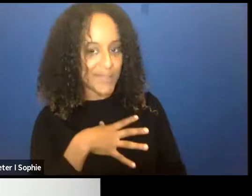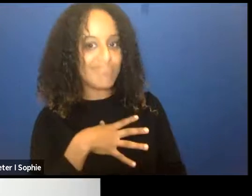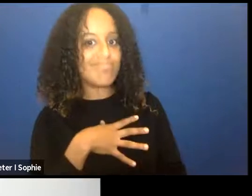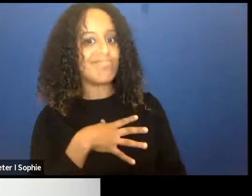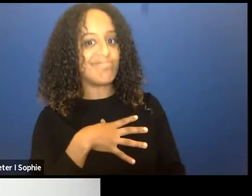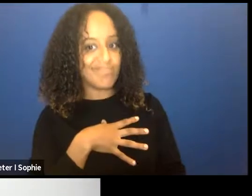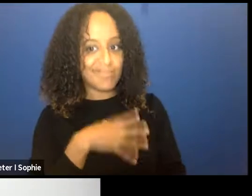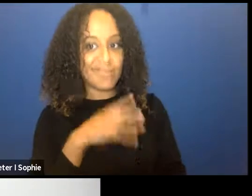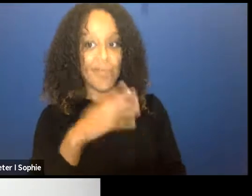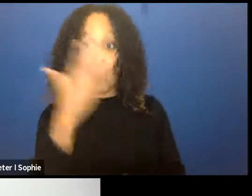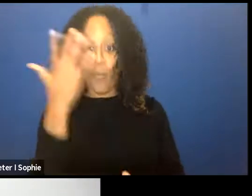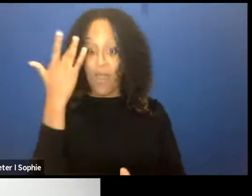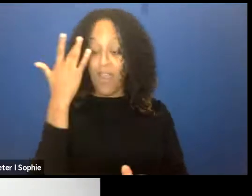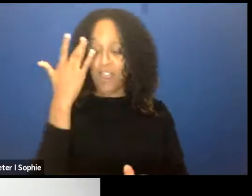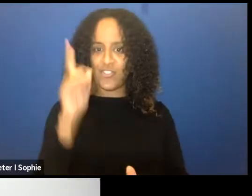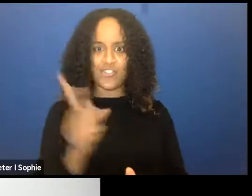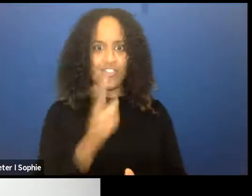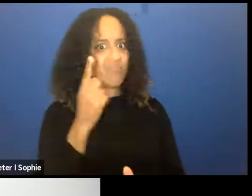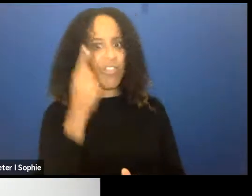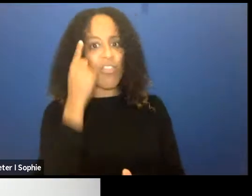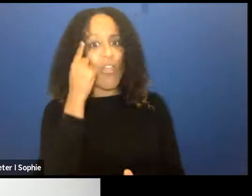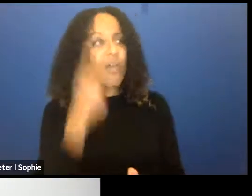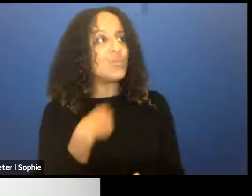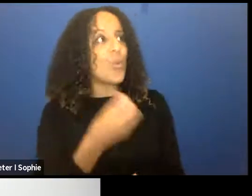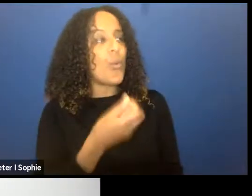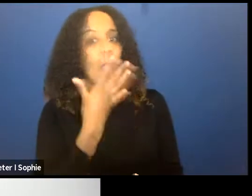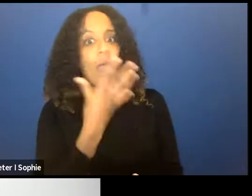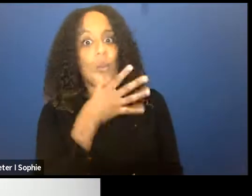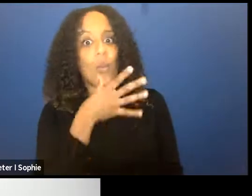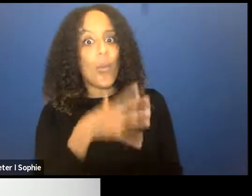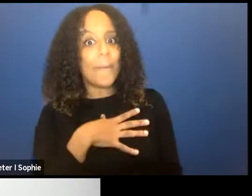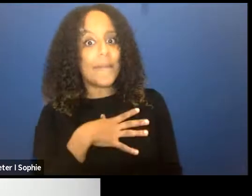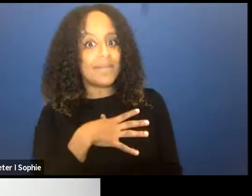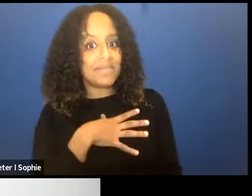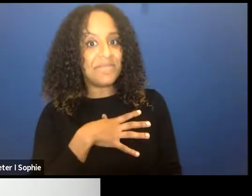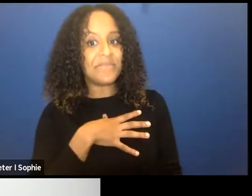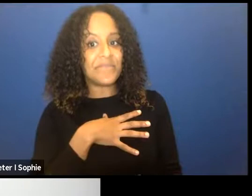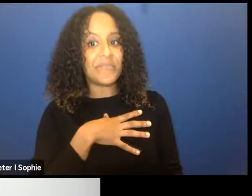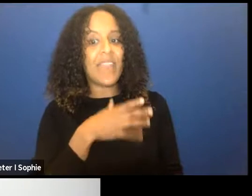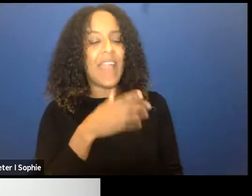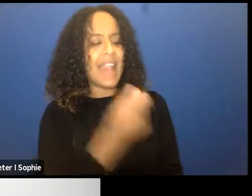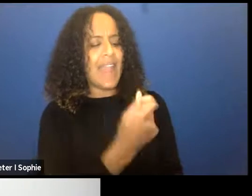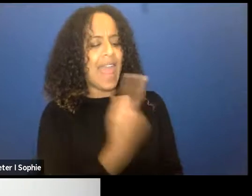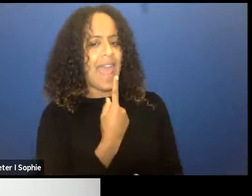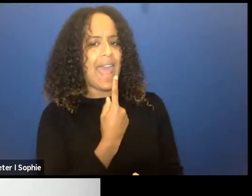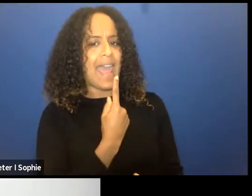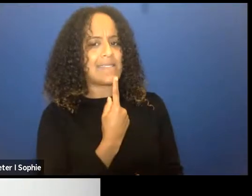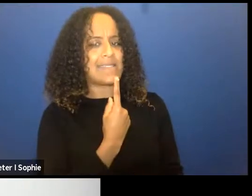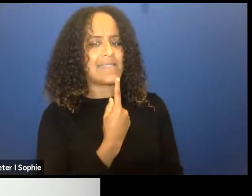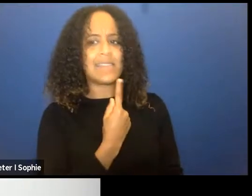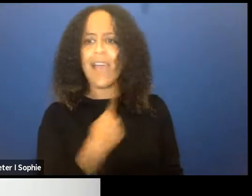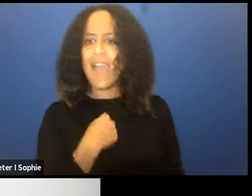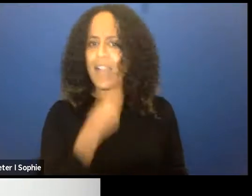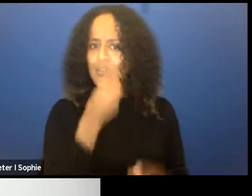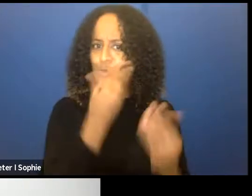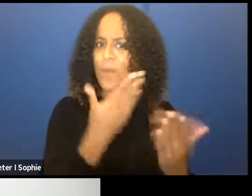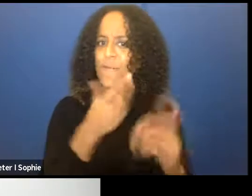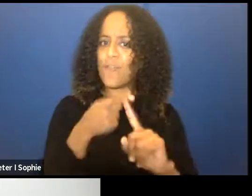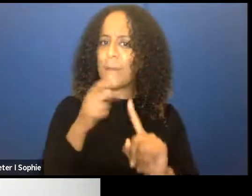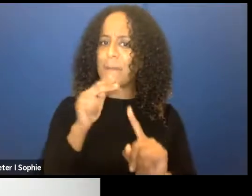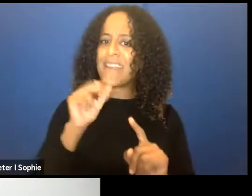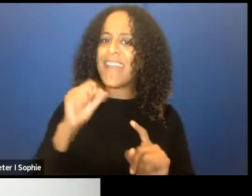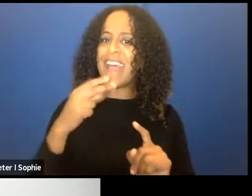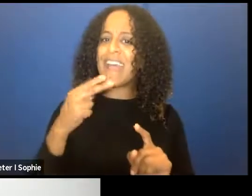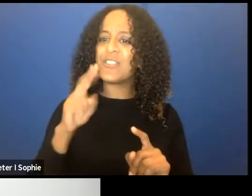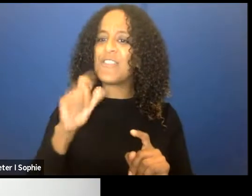because of he just thought I was a white woman. And he asked me, when I told him I was from Nashville, he said, "Oh, you're